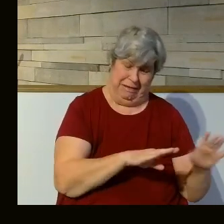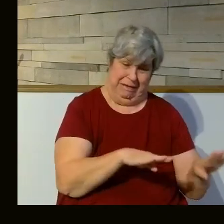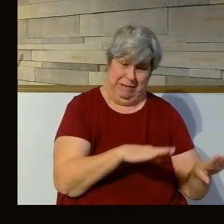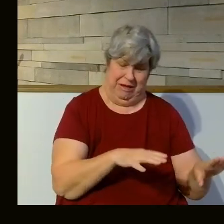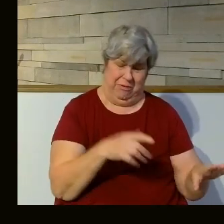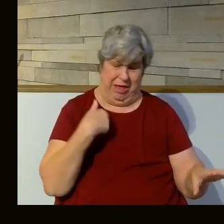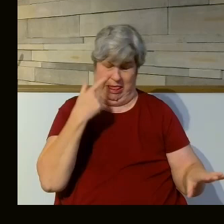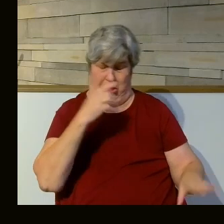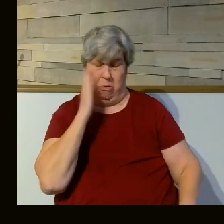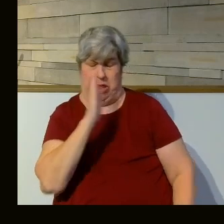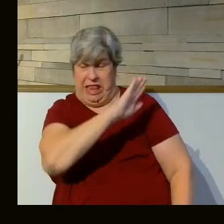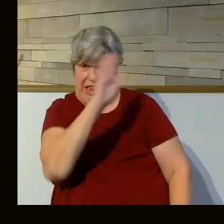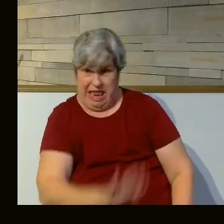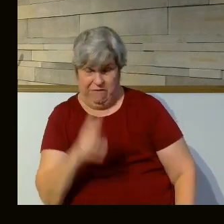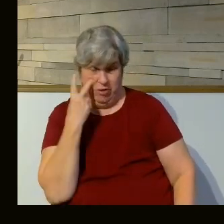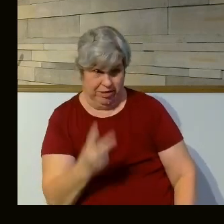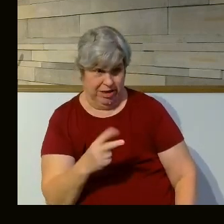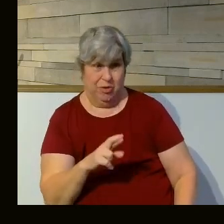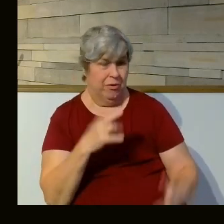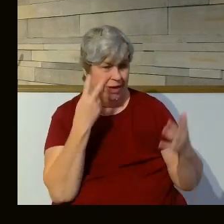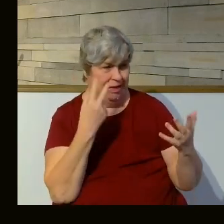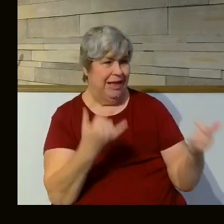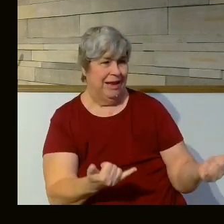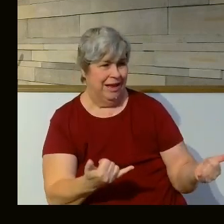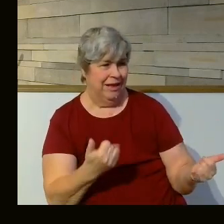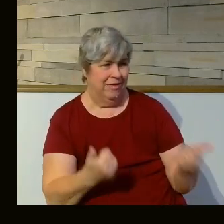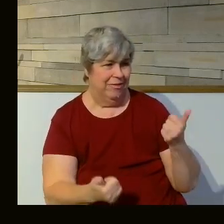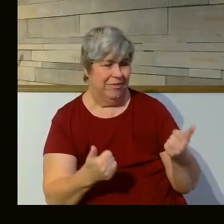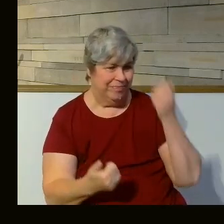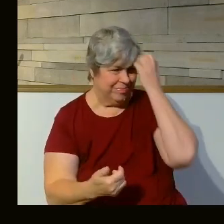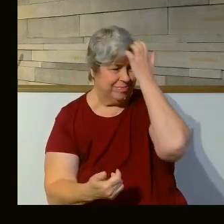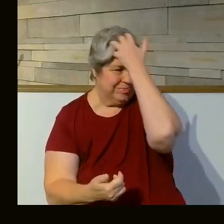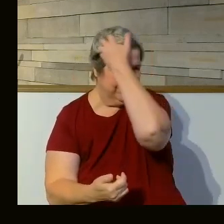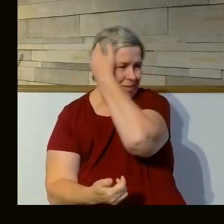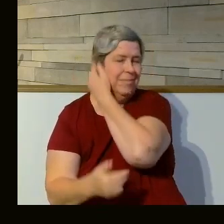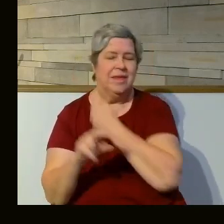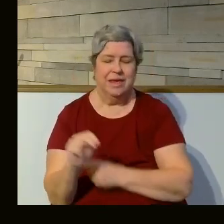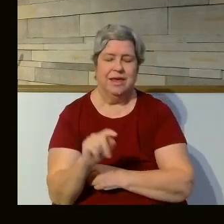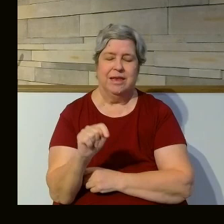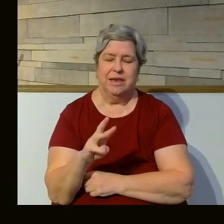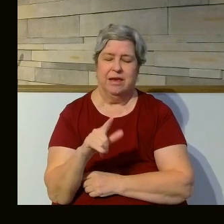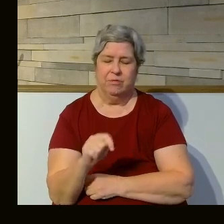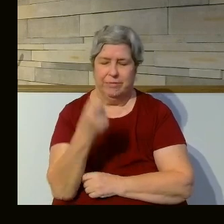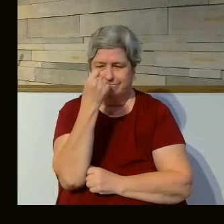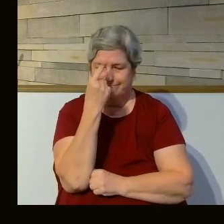we would never see in our lives, or are we seeing a whole bunch of that? I think N.T. Wright was onto something there.